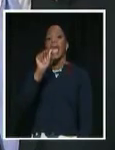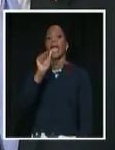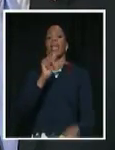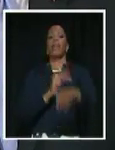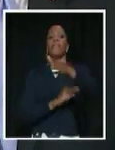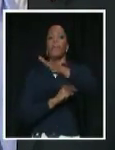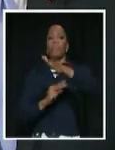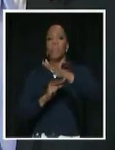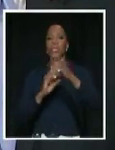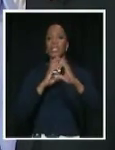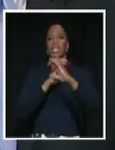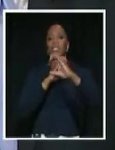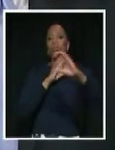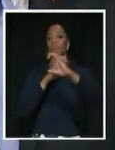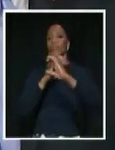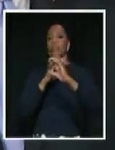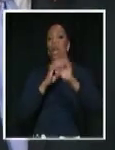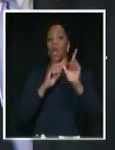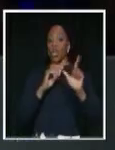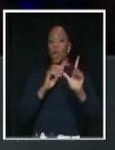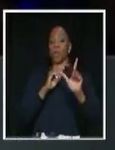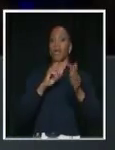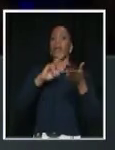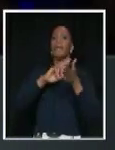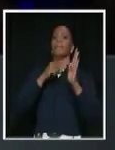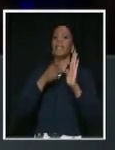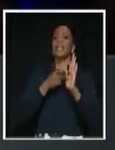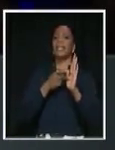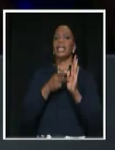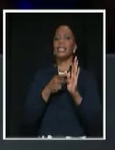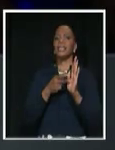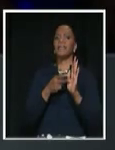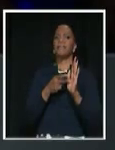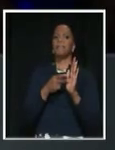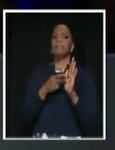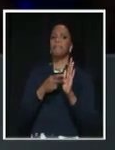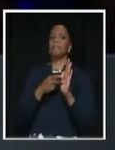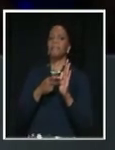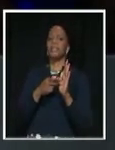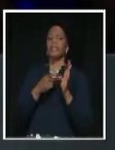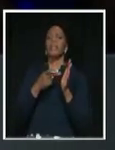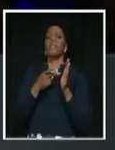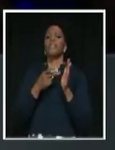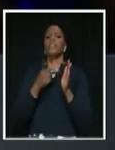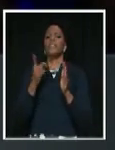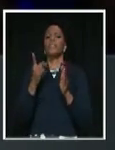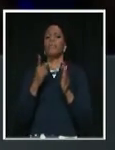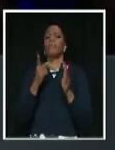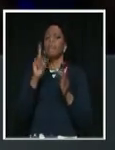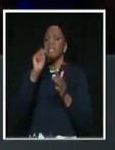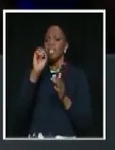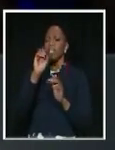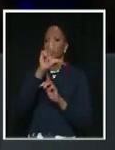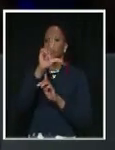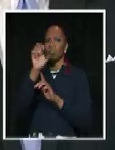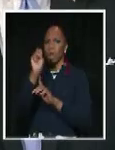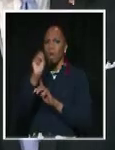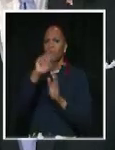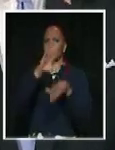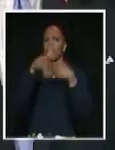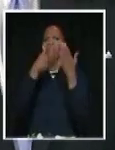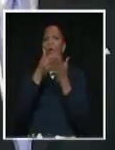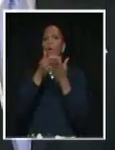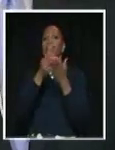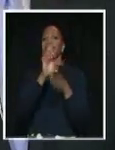Take control away from New York State. How do you plan to make that happen? Aren't you leaving the door open for tolls on all of the East River